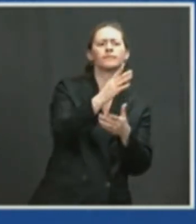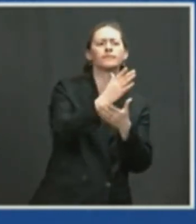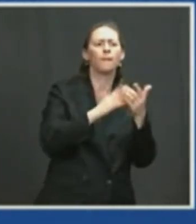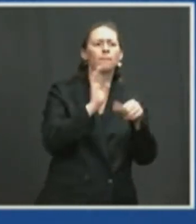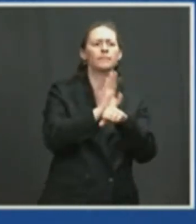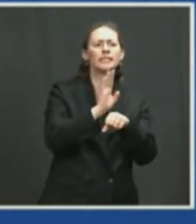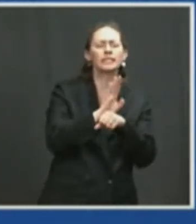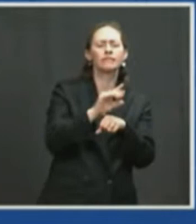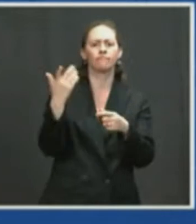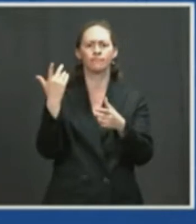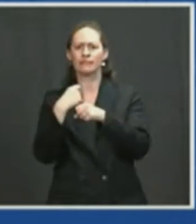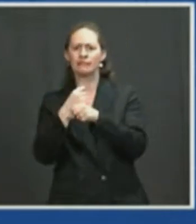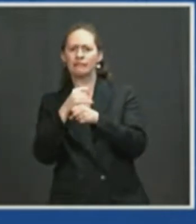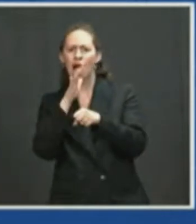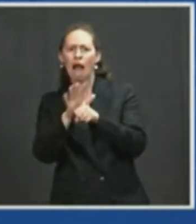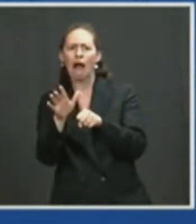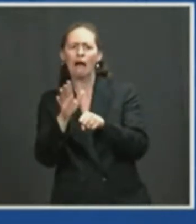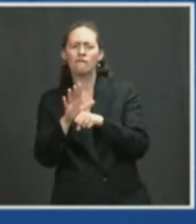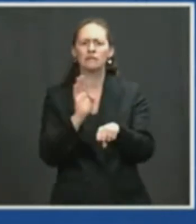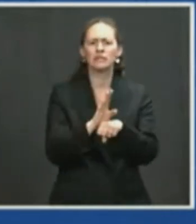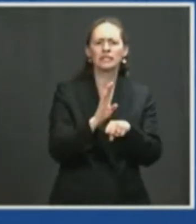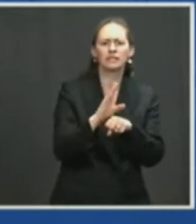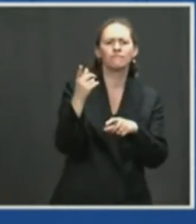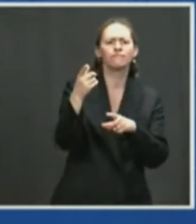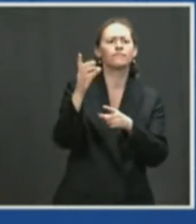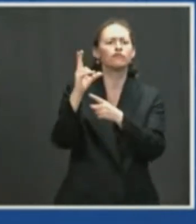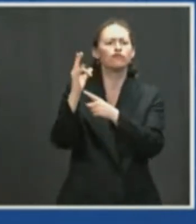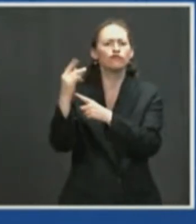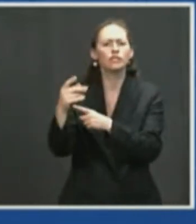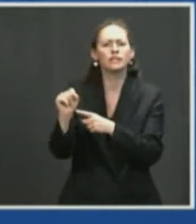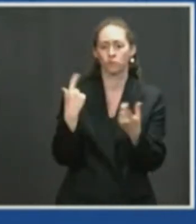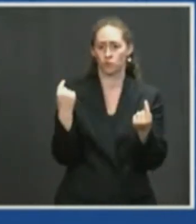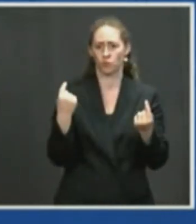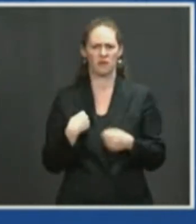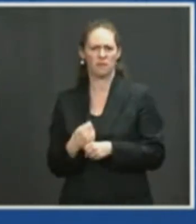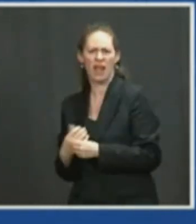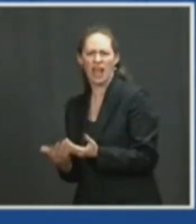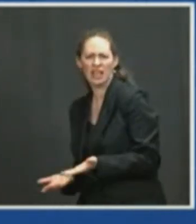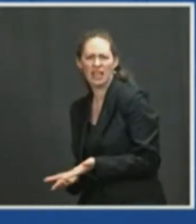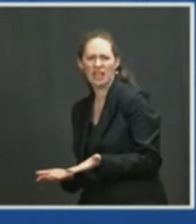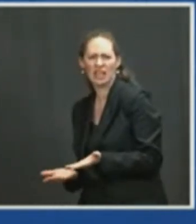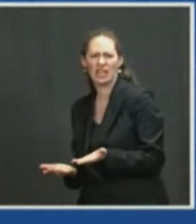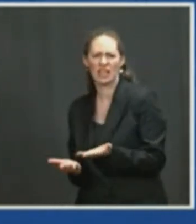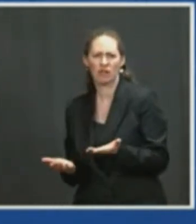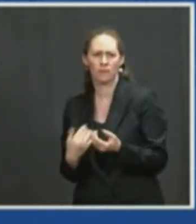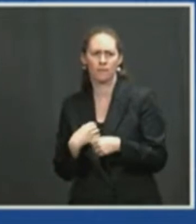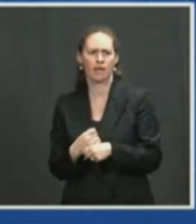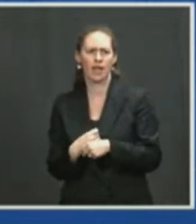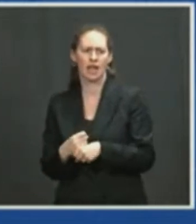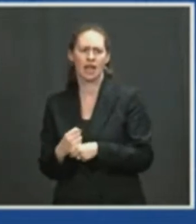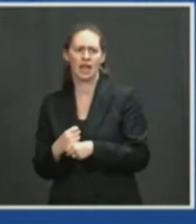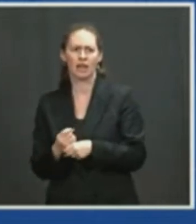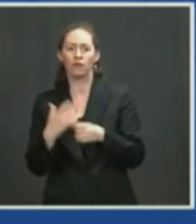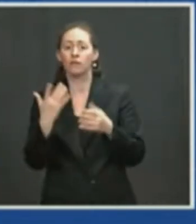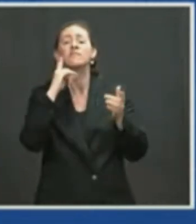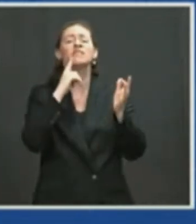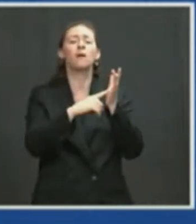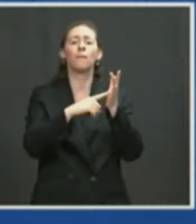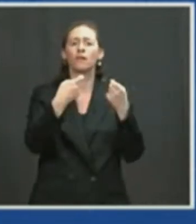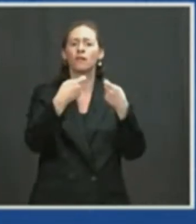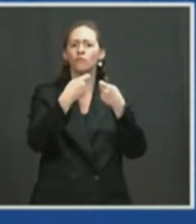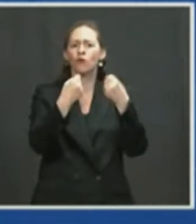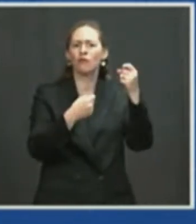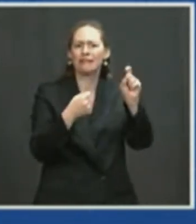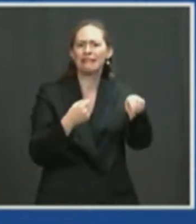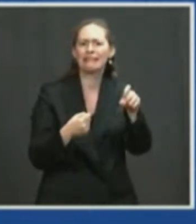to be manufactured here in the United States so it doesn't slow up the manufacturing of automobiles, for example. Everyone needs to get